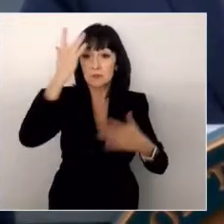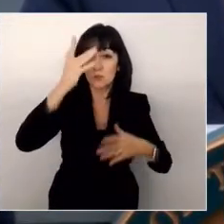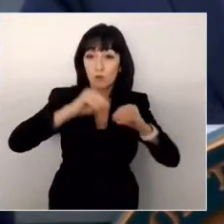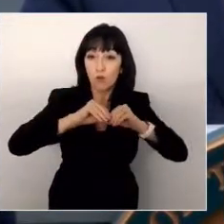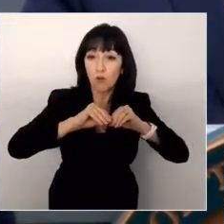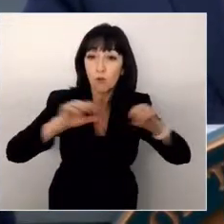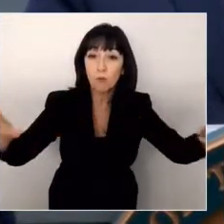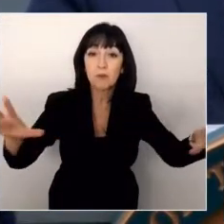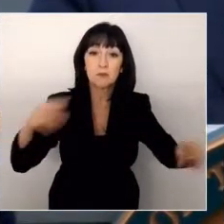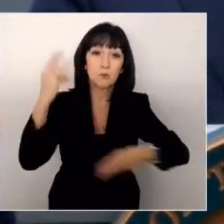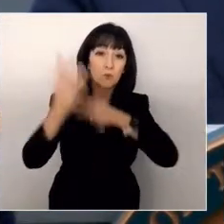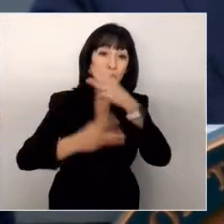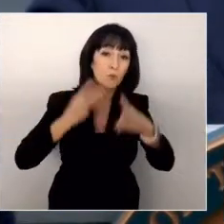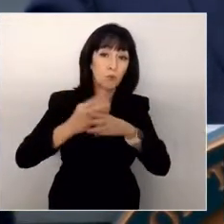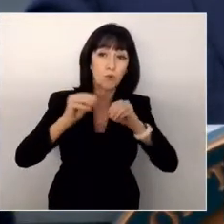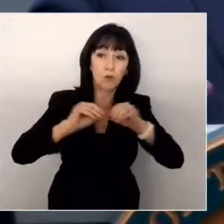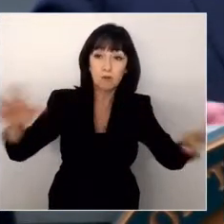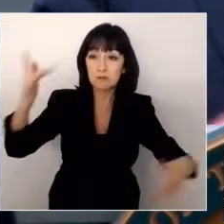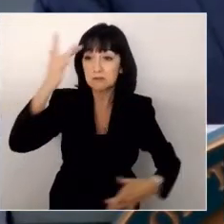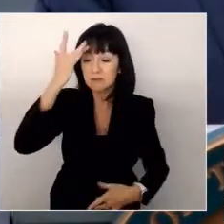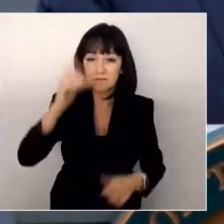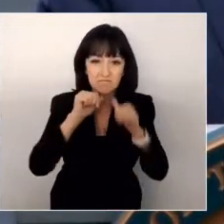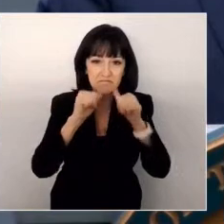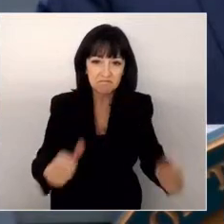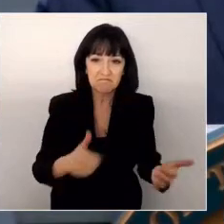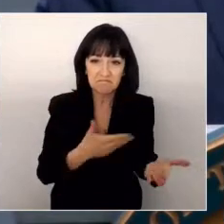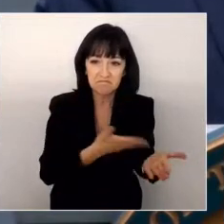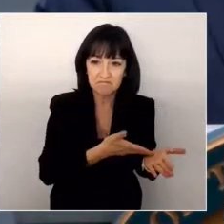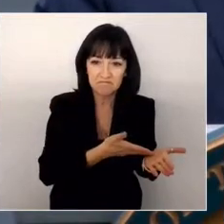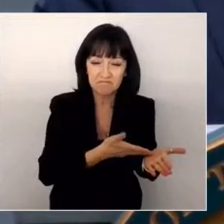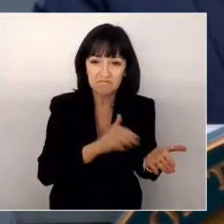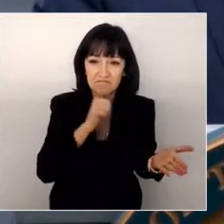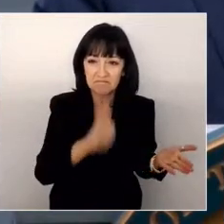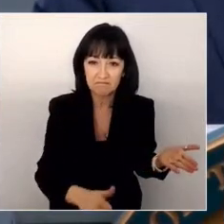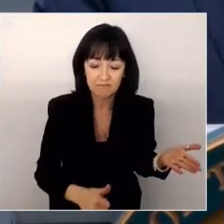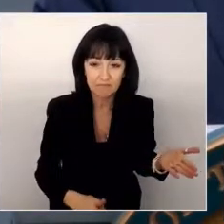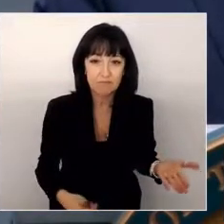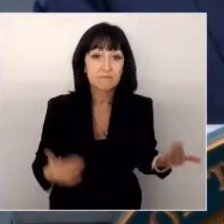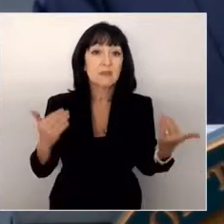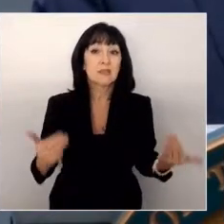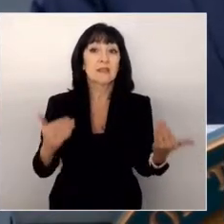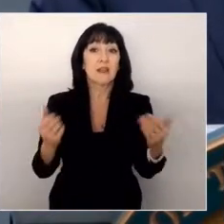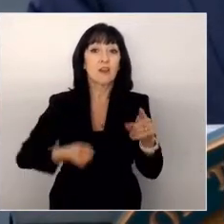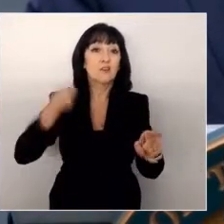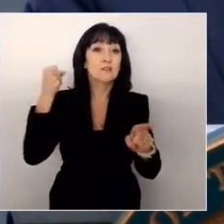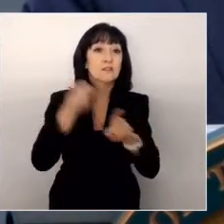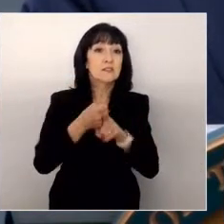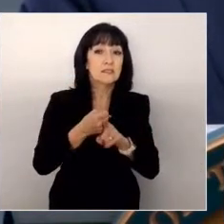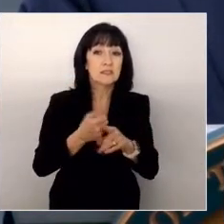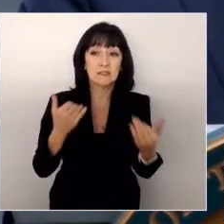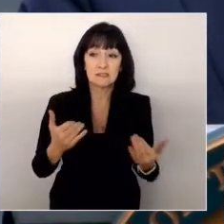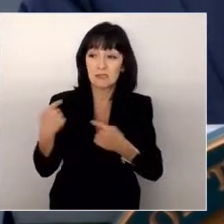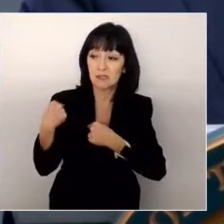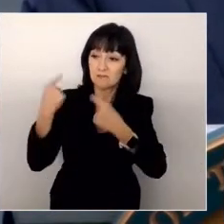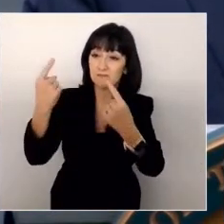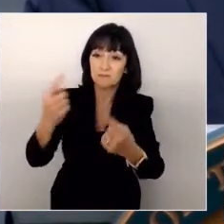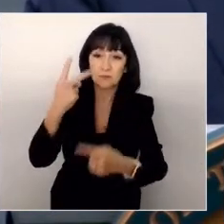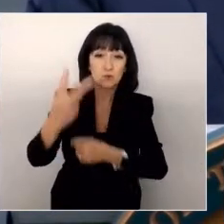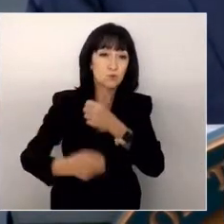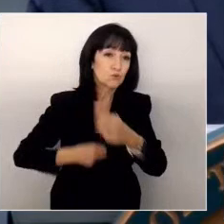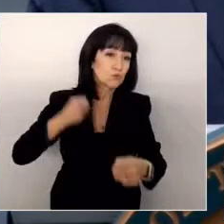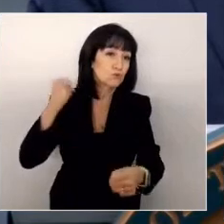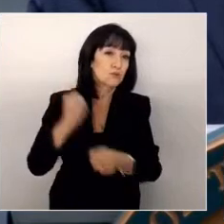to beating this pandemic, so did the people of our state. These last 2 years have brought